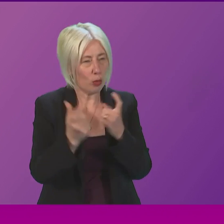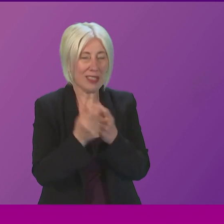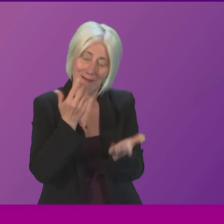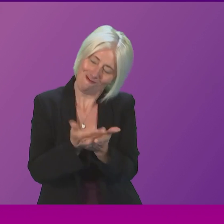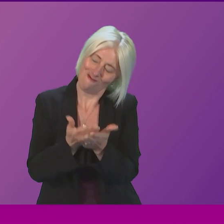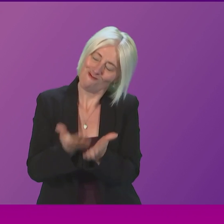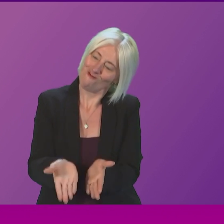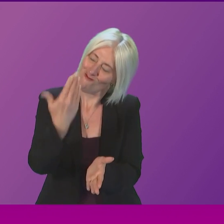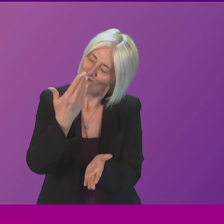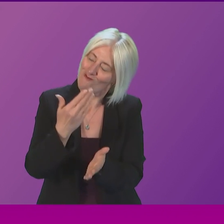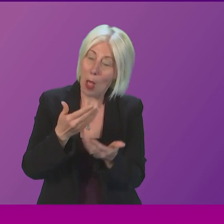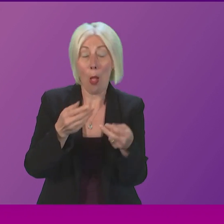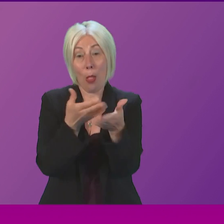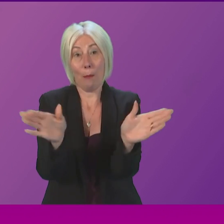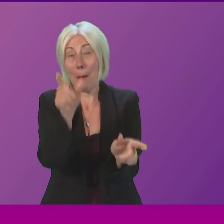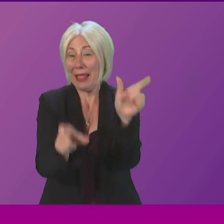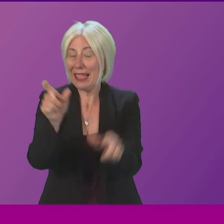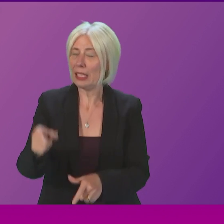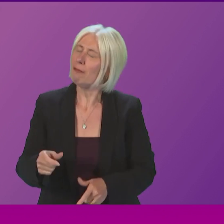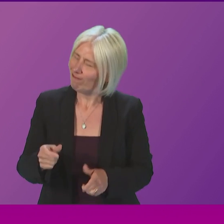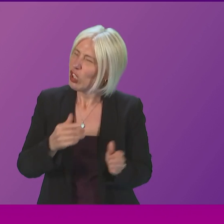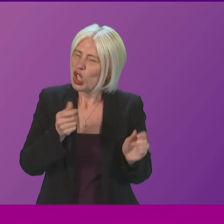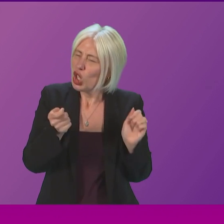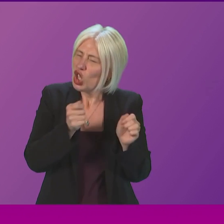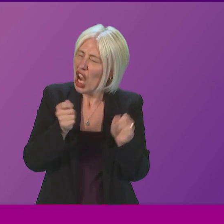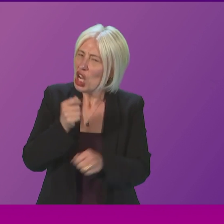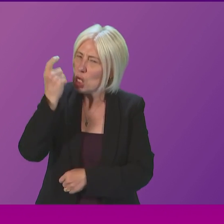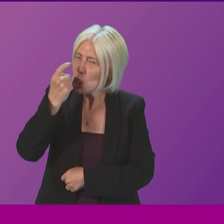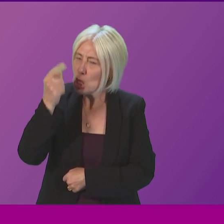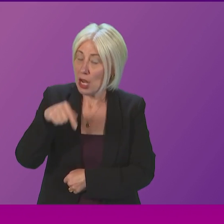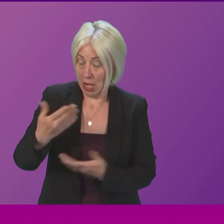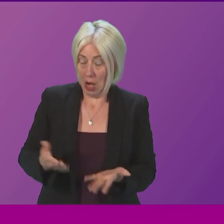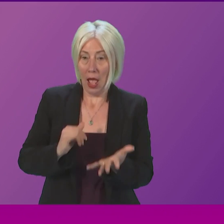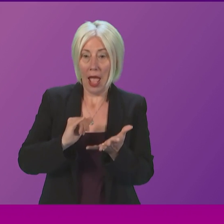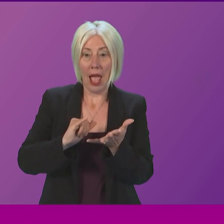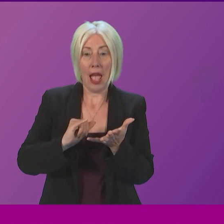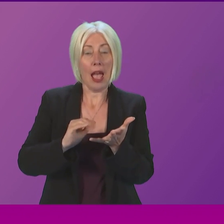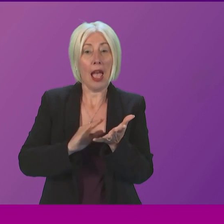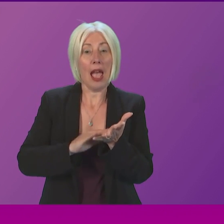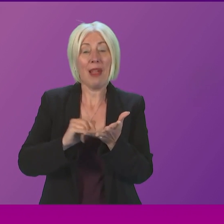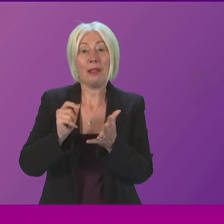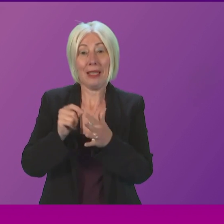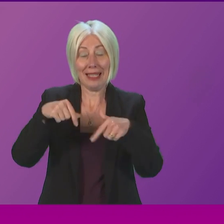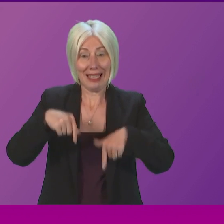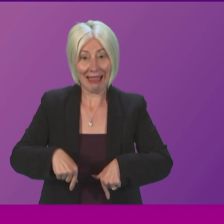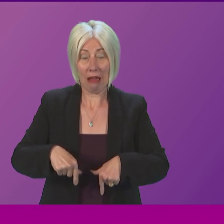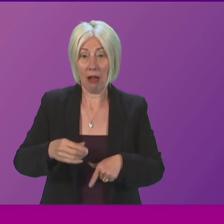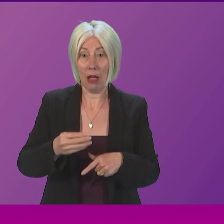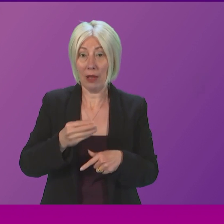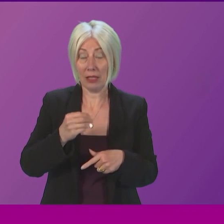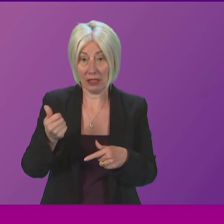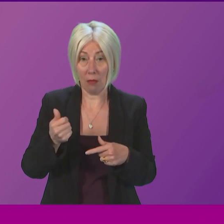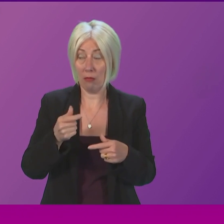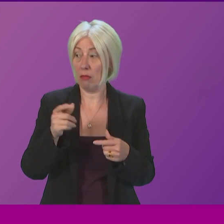it, and the public mood is shifting. And most MSPs in this chamber, apart from, of course, the extremist and increasingly